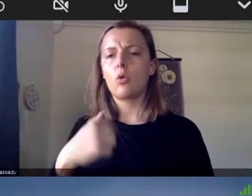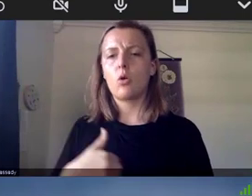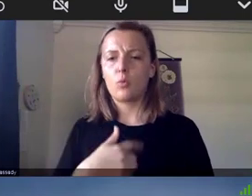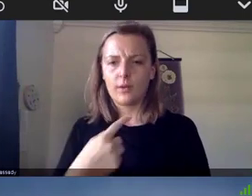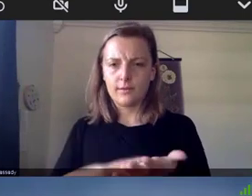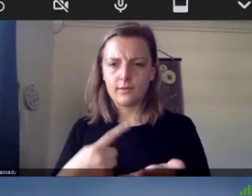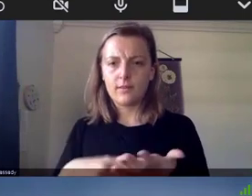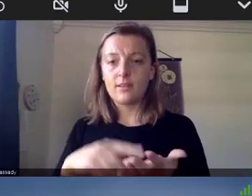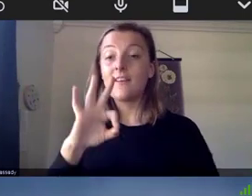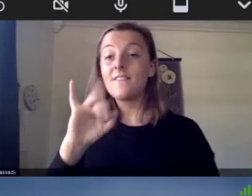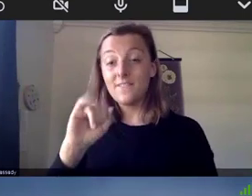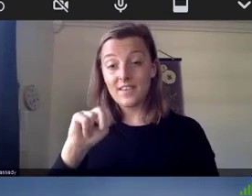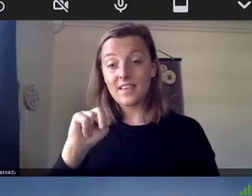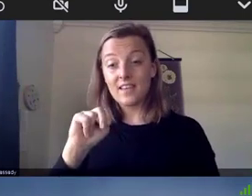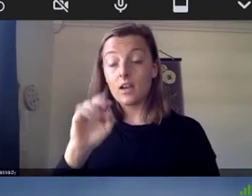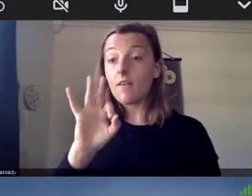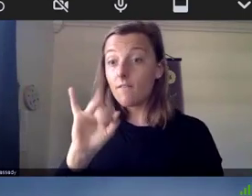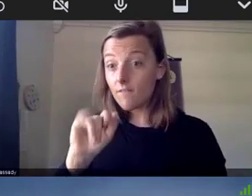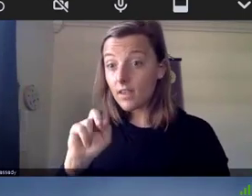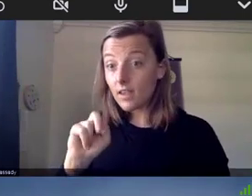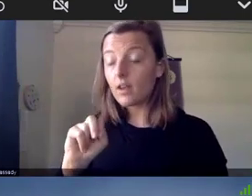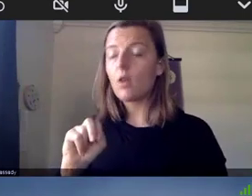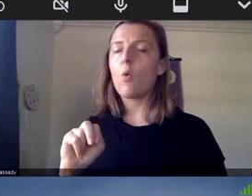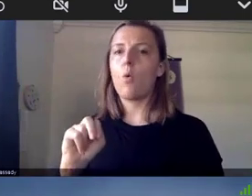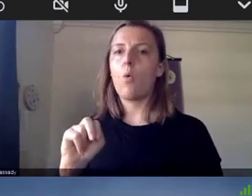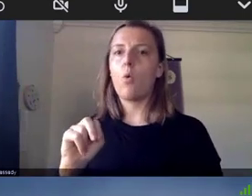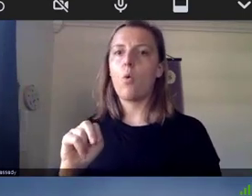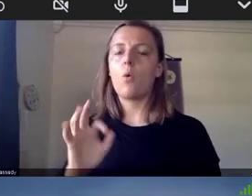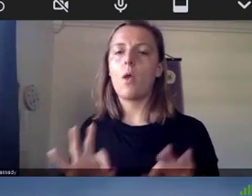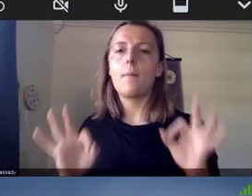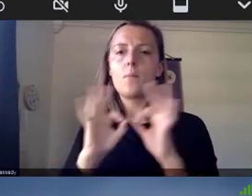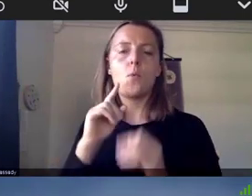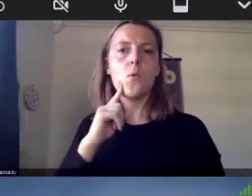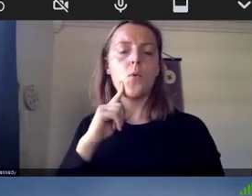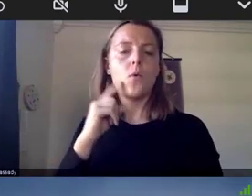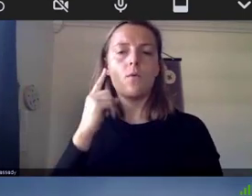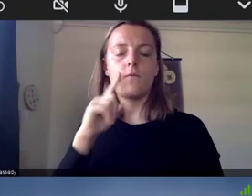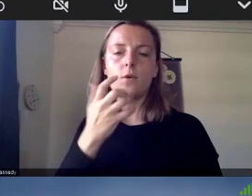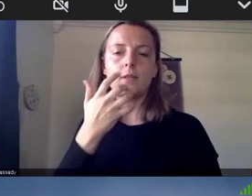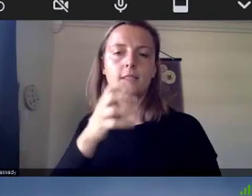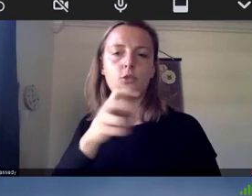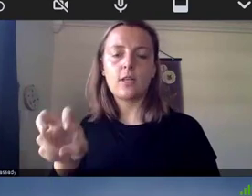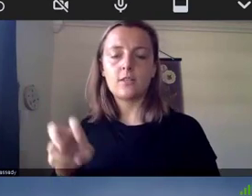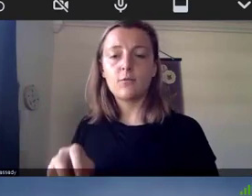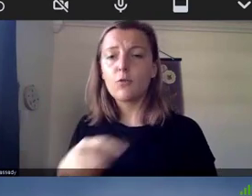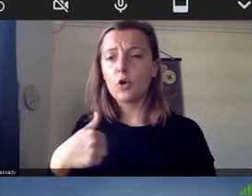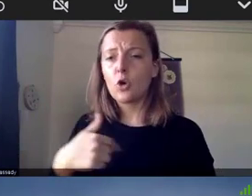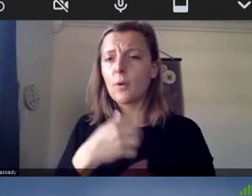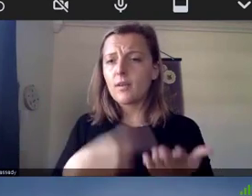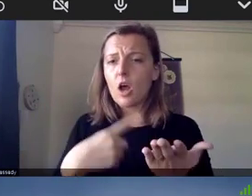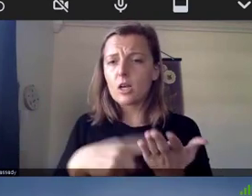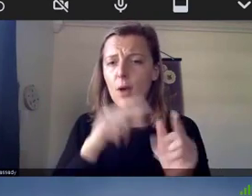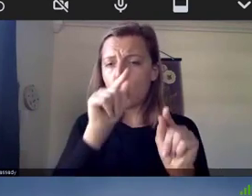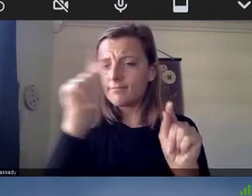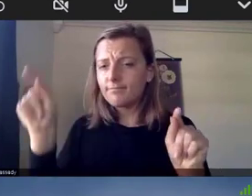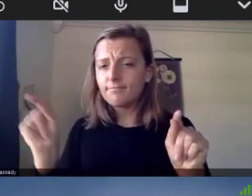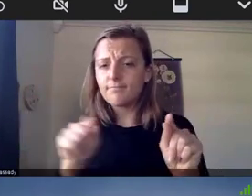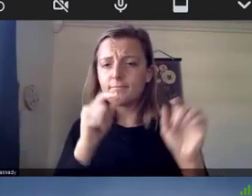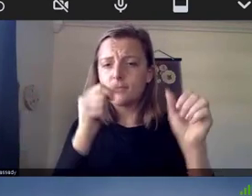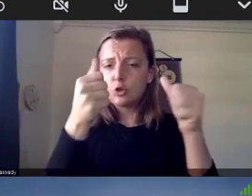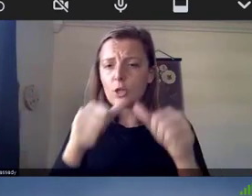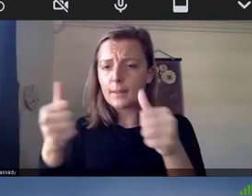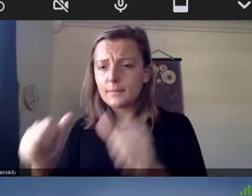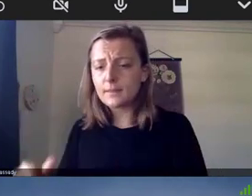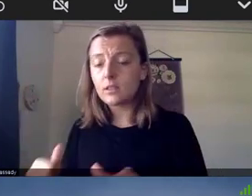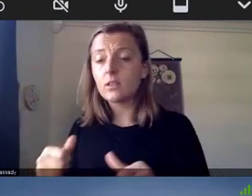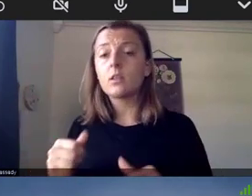right? Heat transfer goes up as you increase area. So the reason that we add fins is because we know that